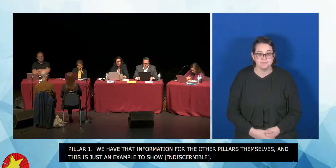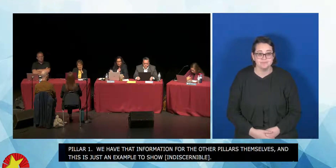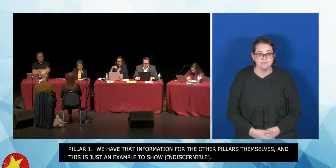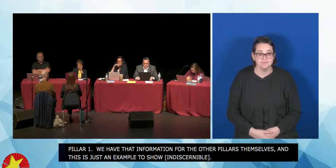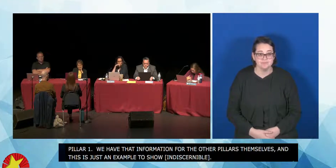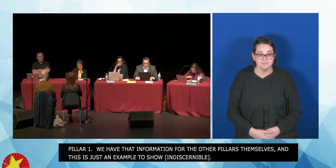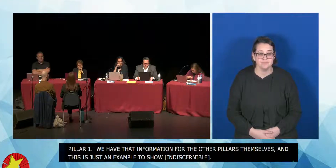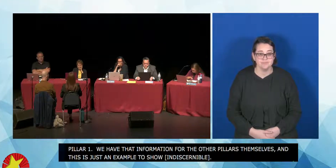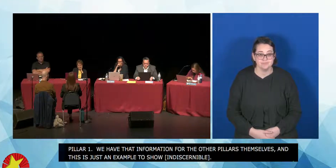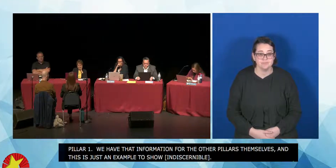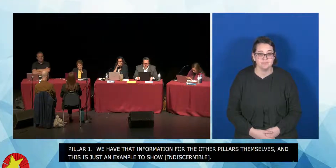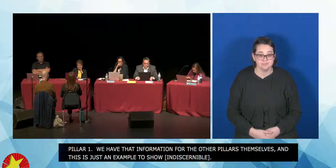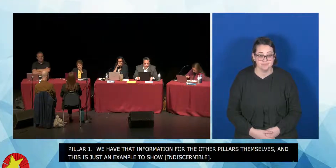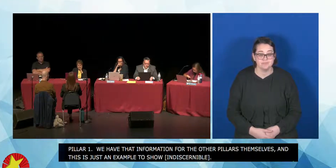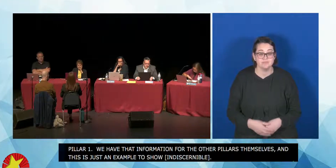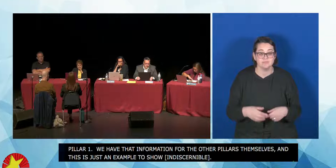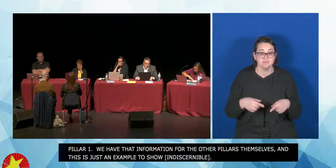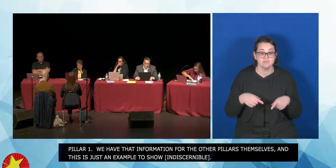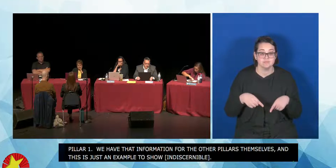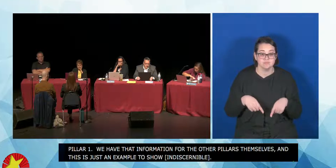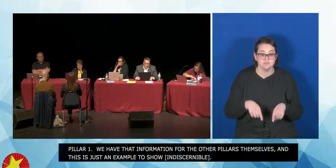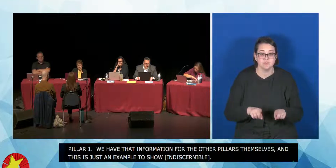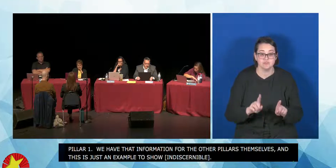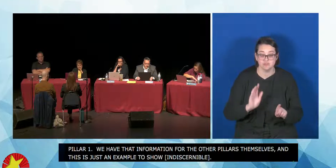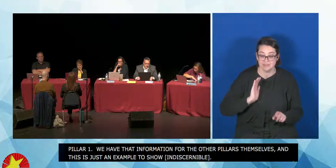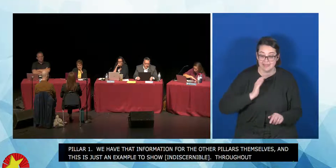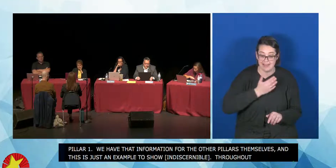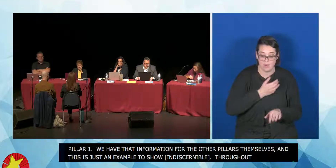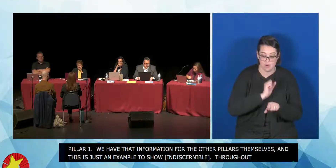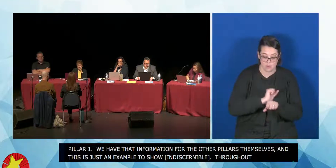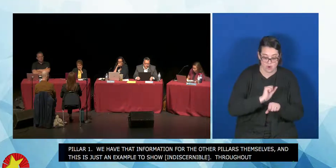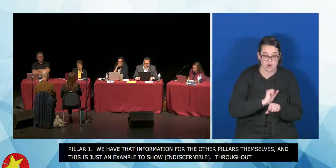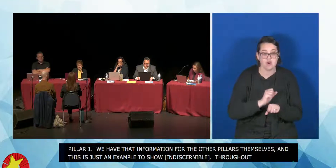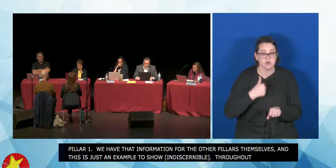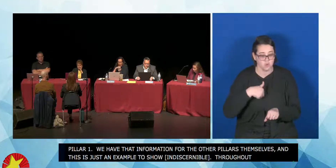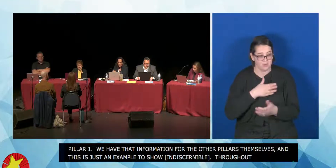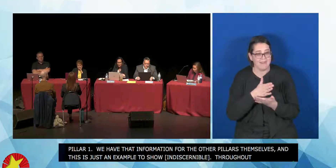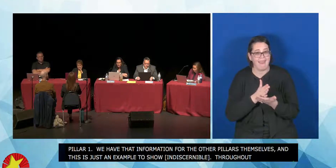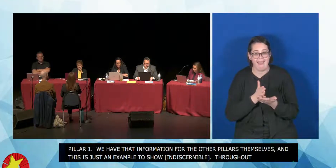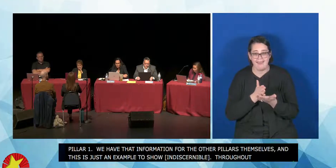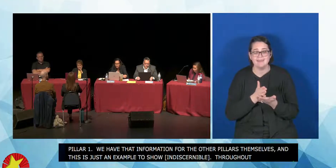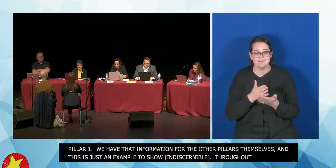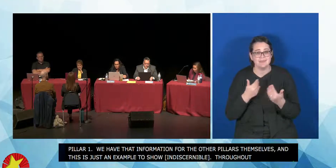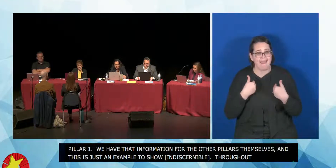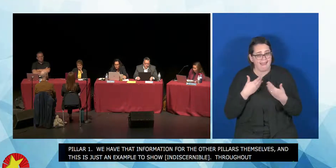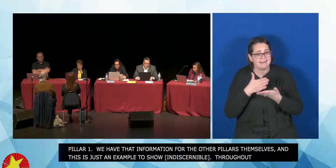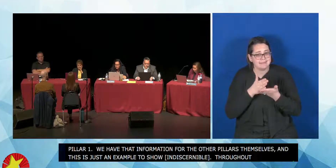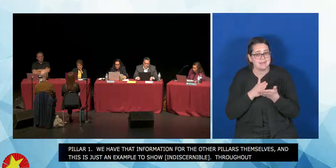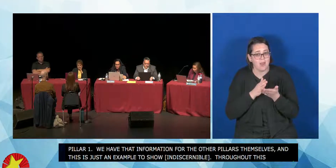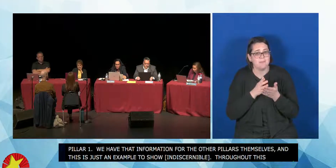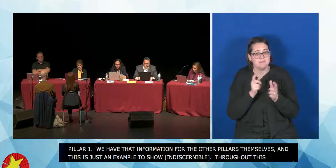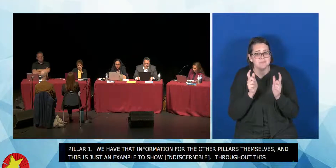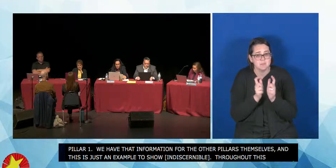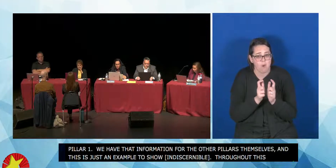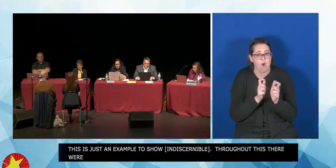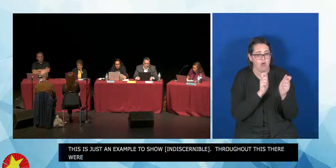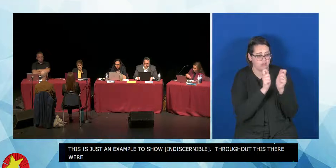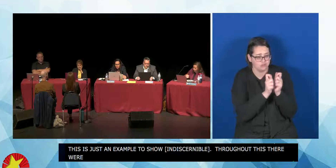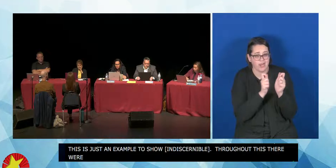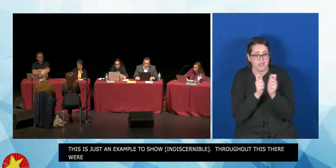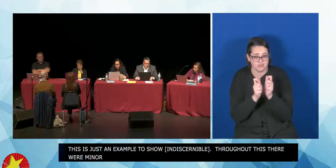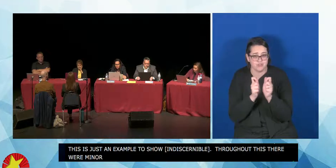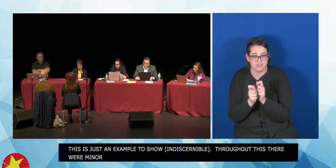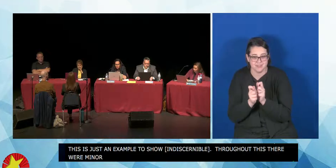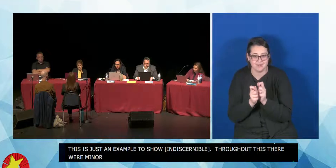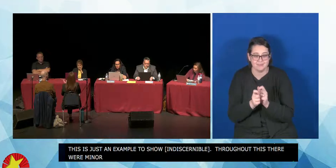Throughout our work this year, there were some minor changes. You know, the strategic plan was